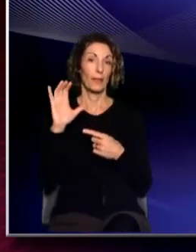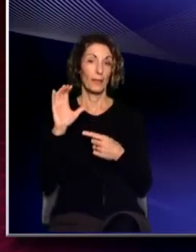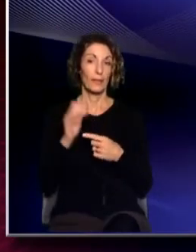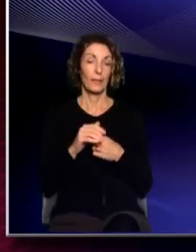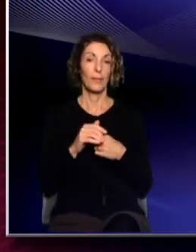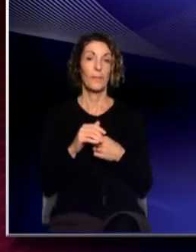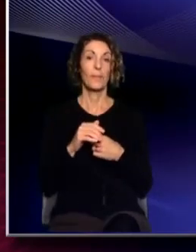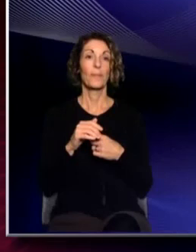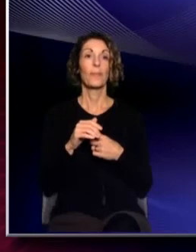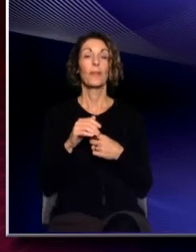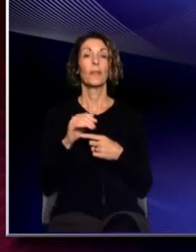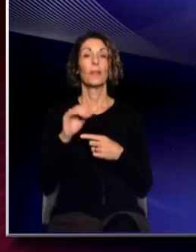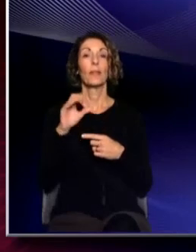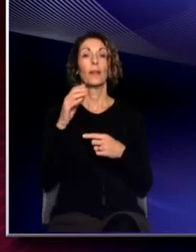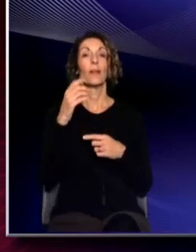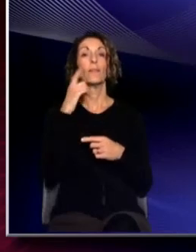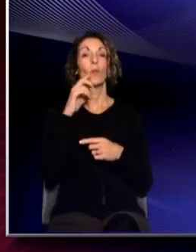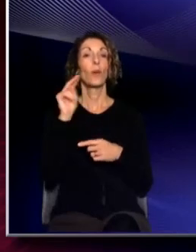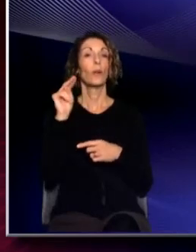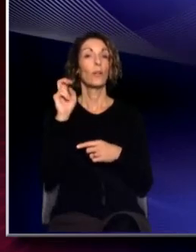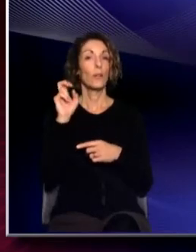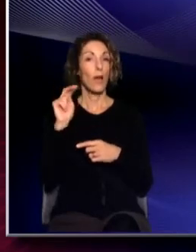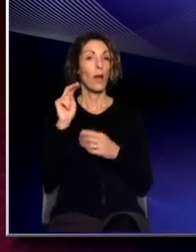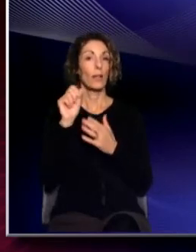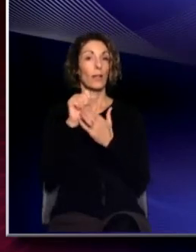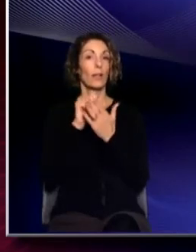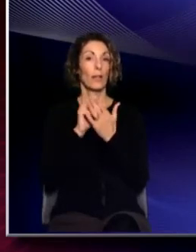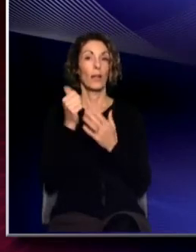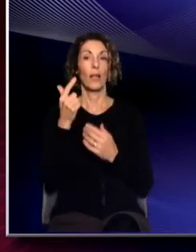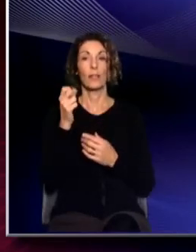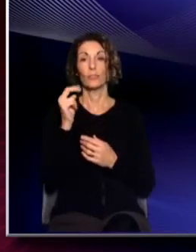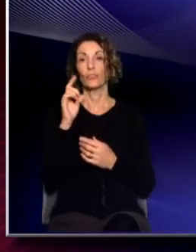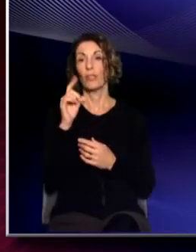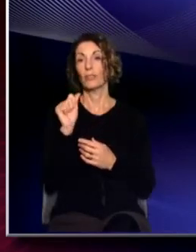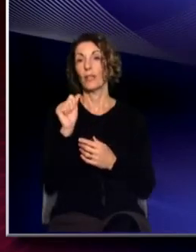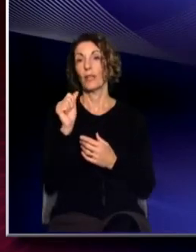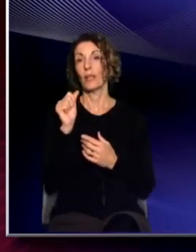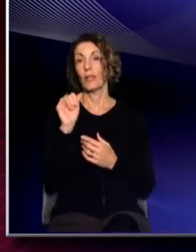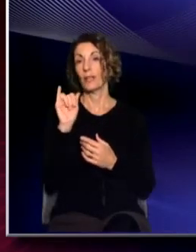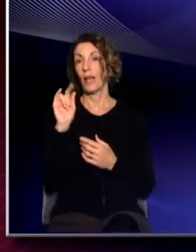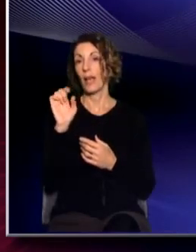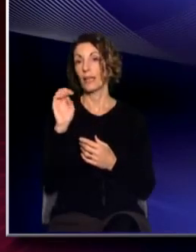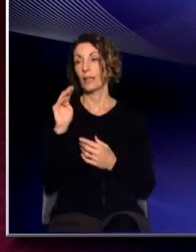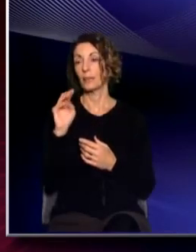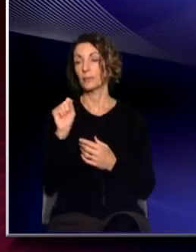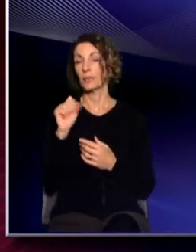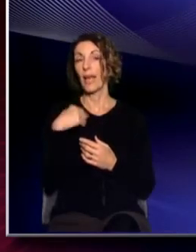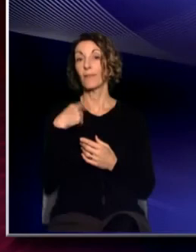On non-agenda items, I have one call from the public.